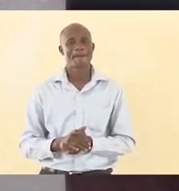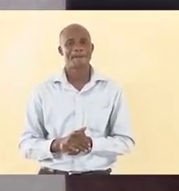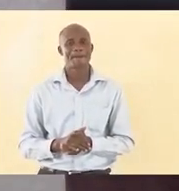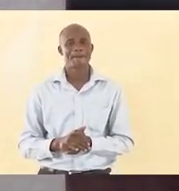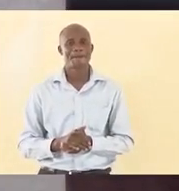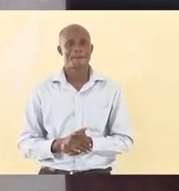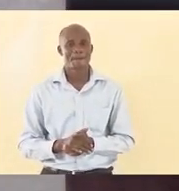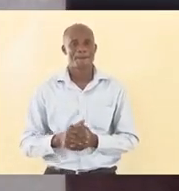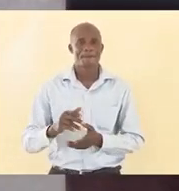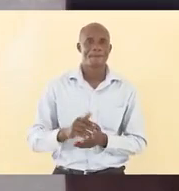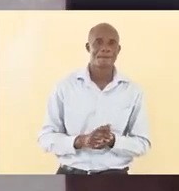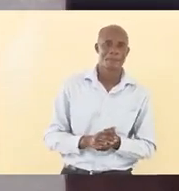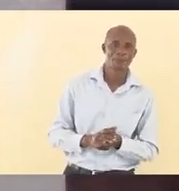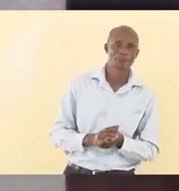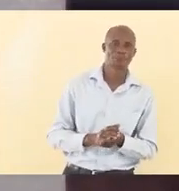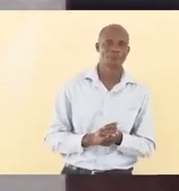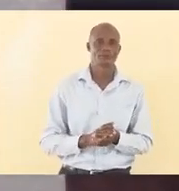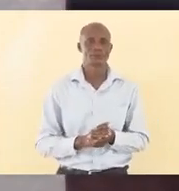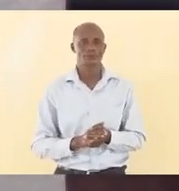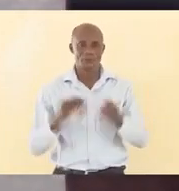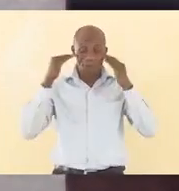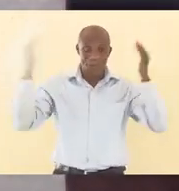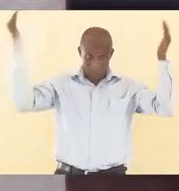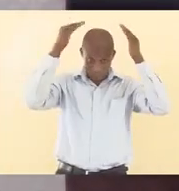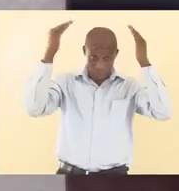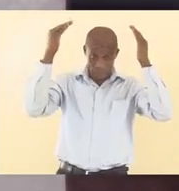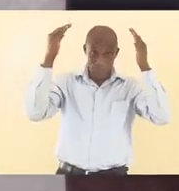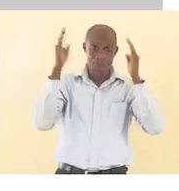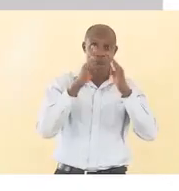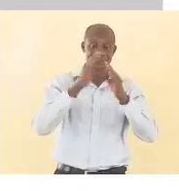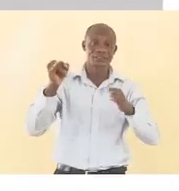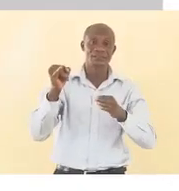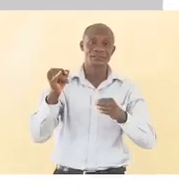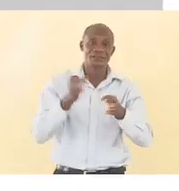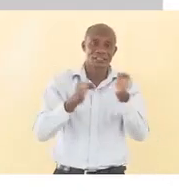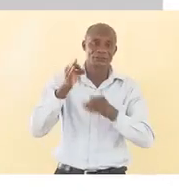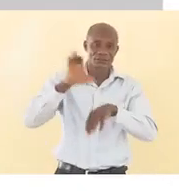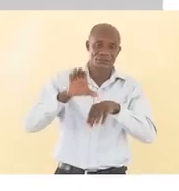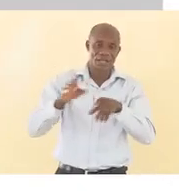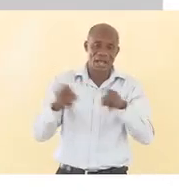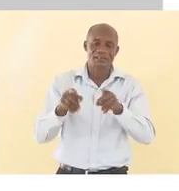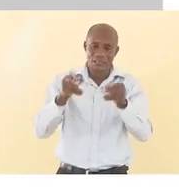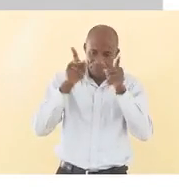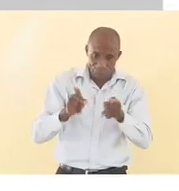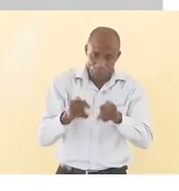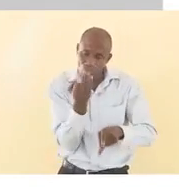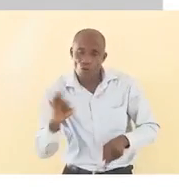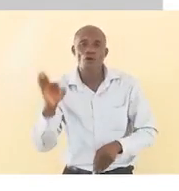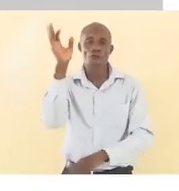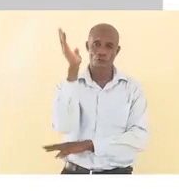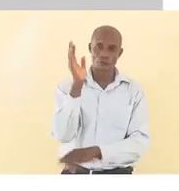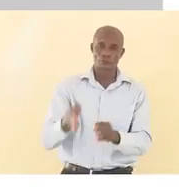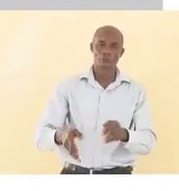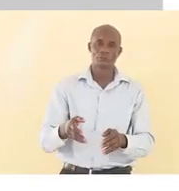Second Vatican Council defines the church as what? The people of God. Again, what does it say? The church